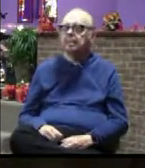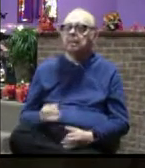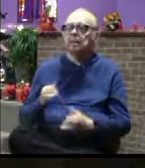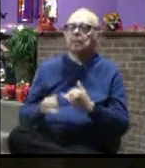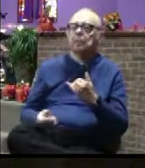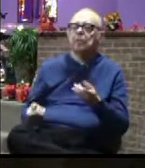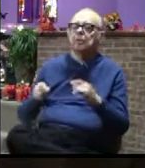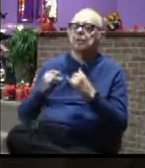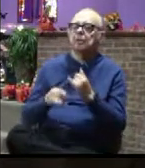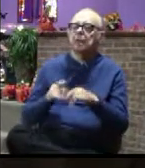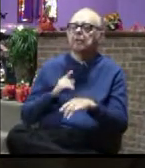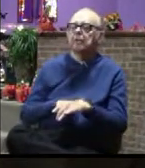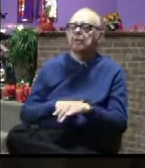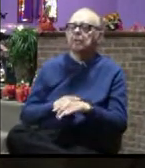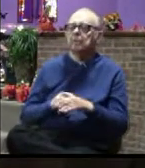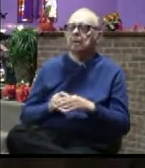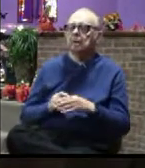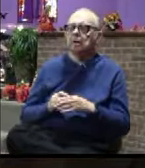when's the last time